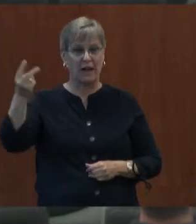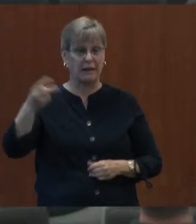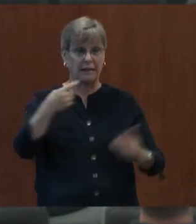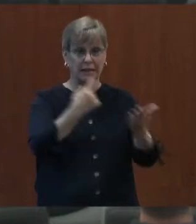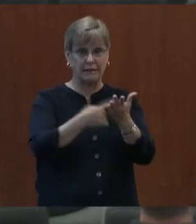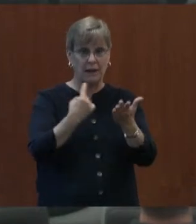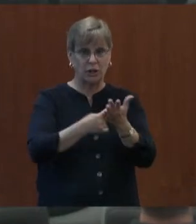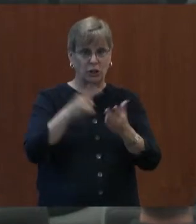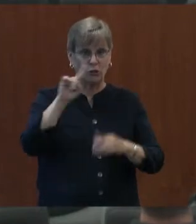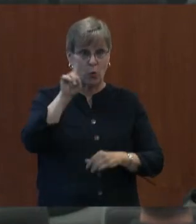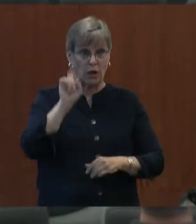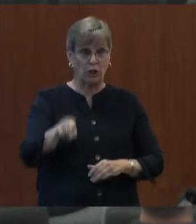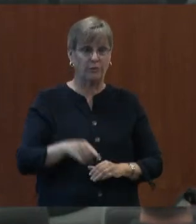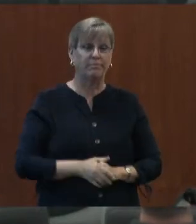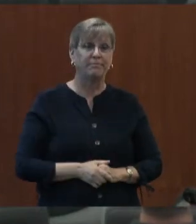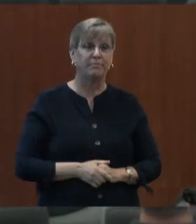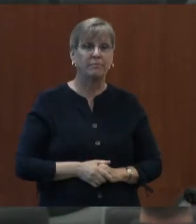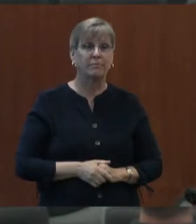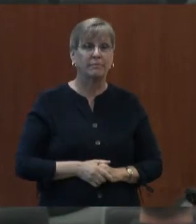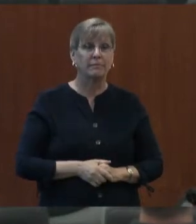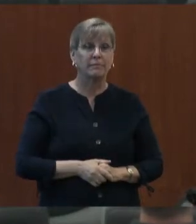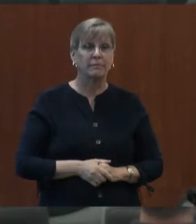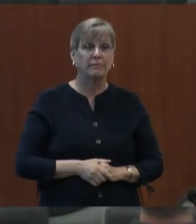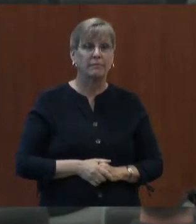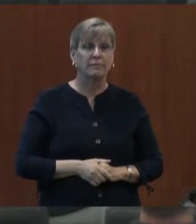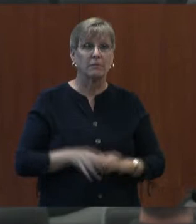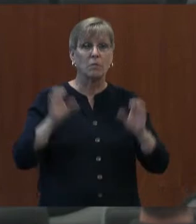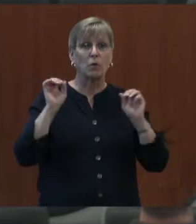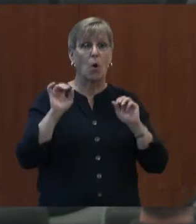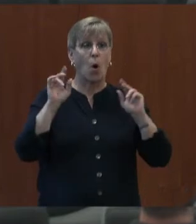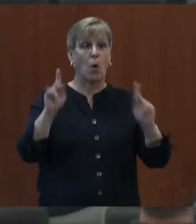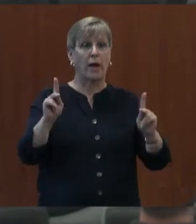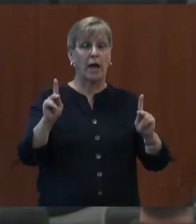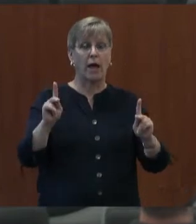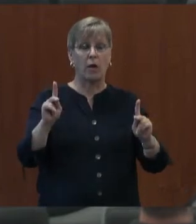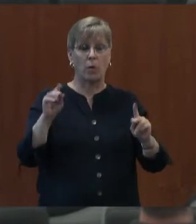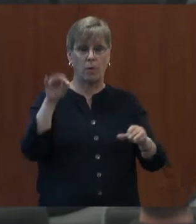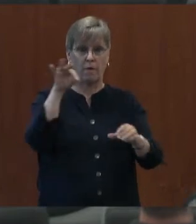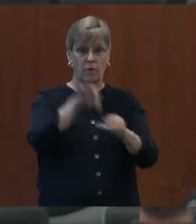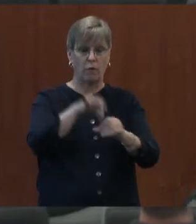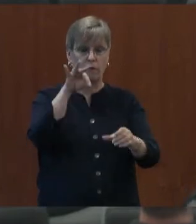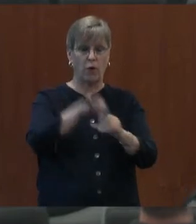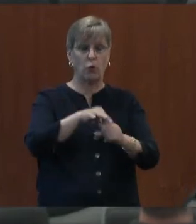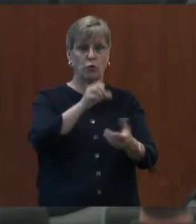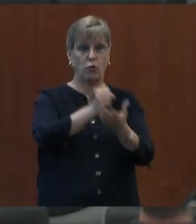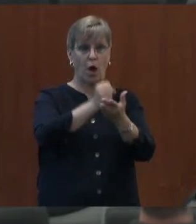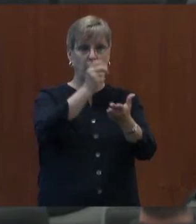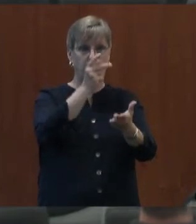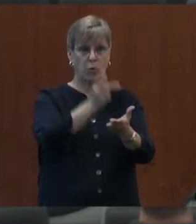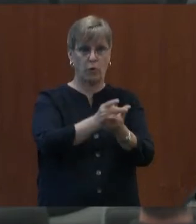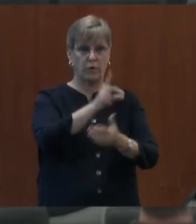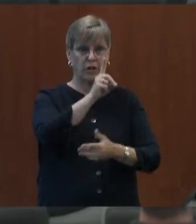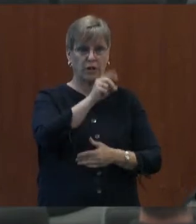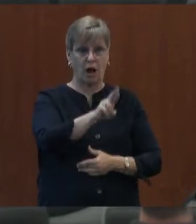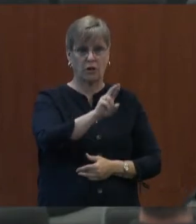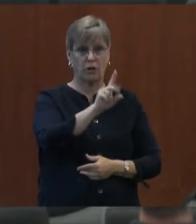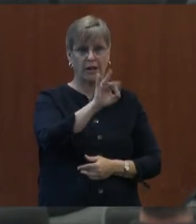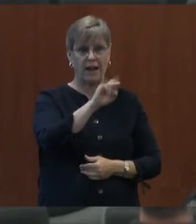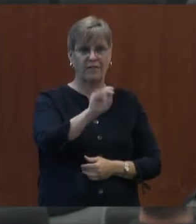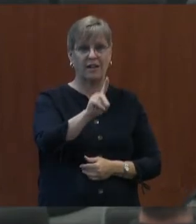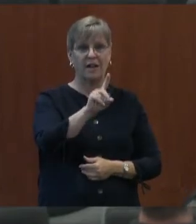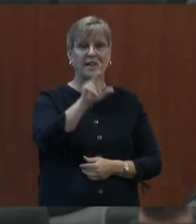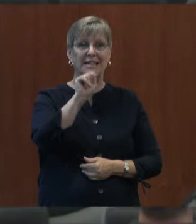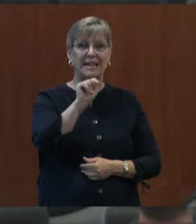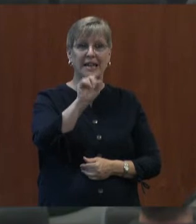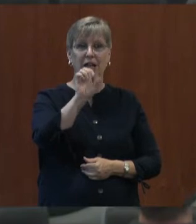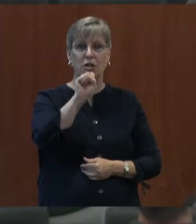any questions? All right, then we'll move to the vote. We're voting to approve Dr. David T. Sovine